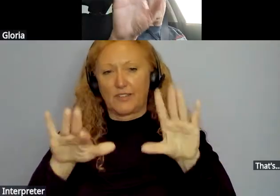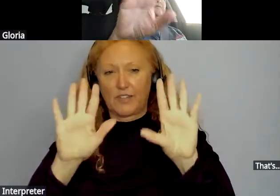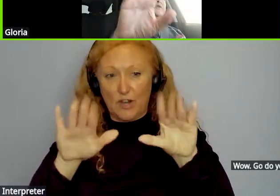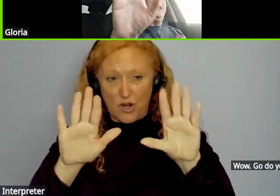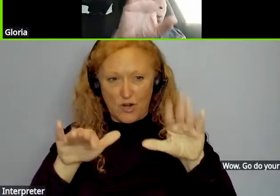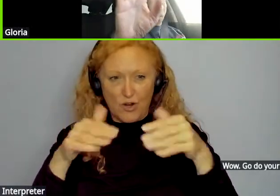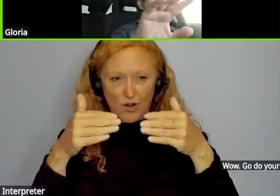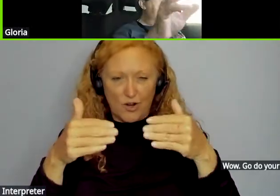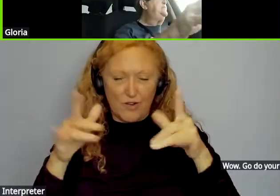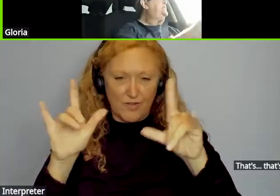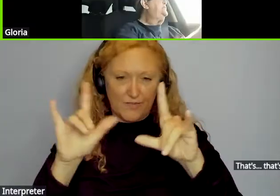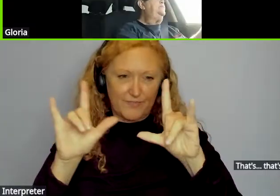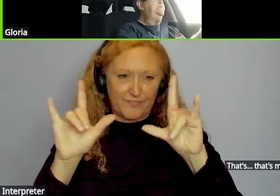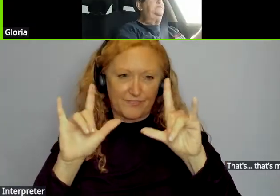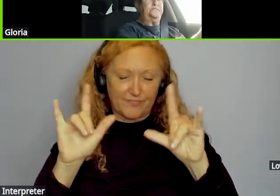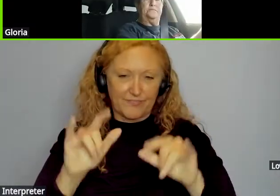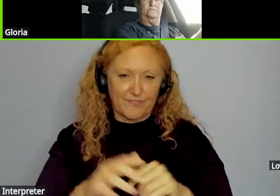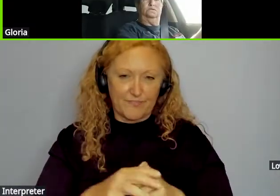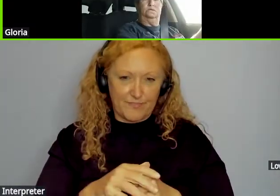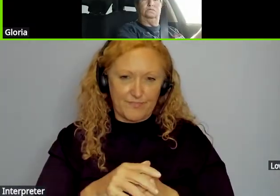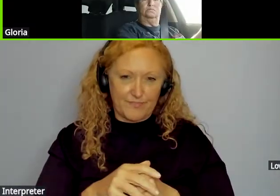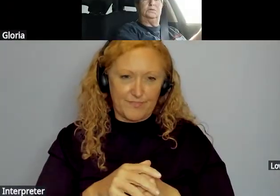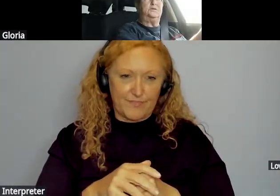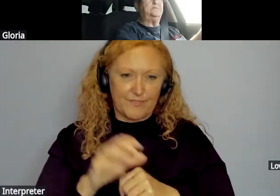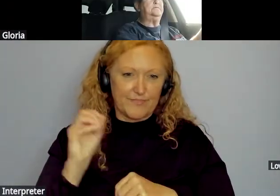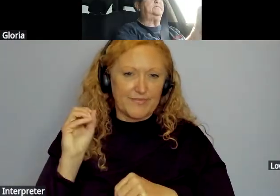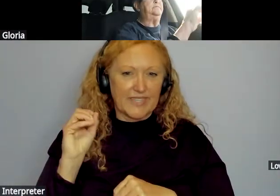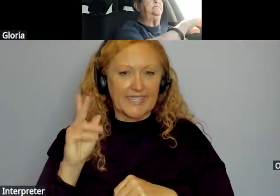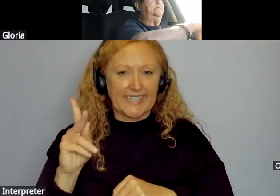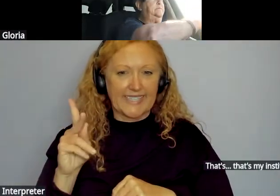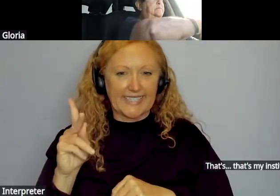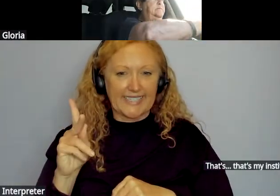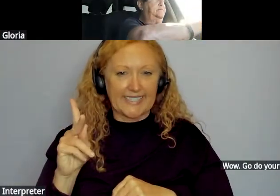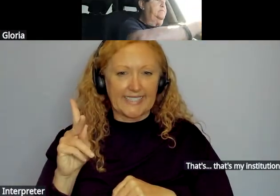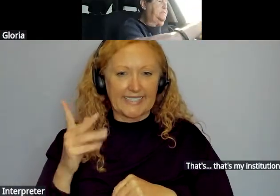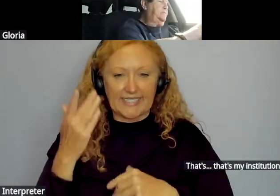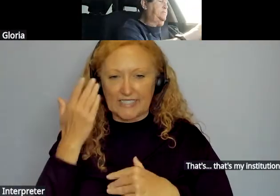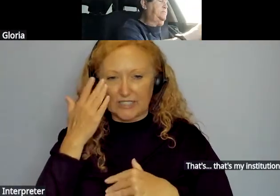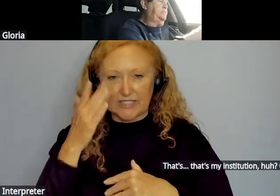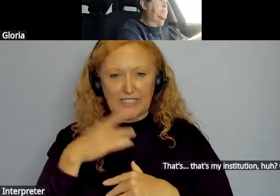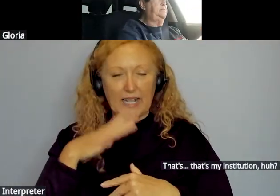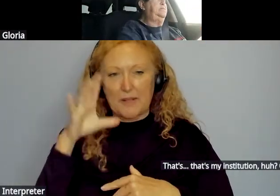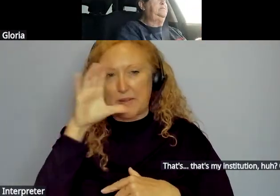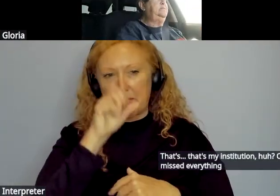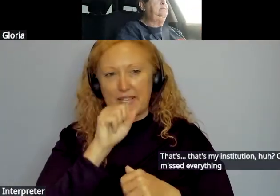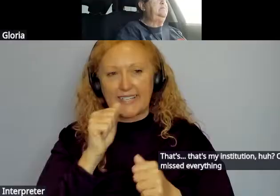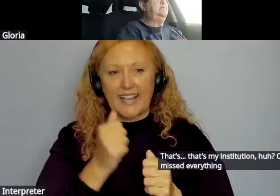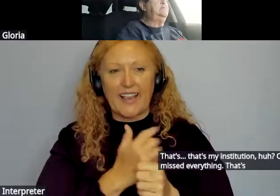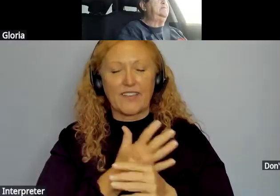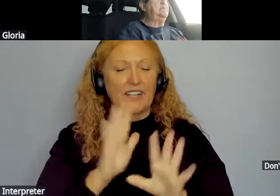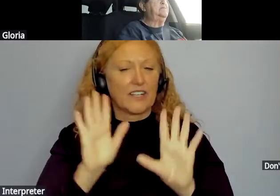institution. love Huh? ya. Okay, I don't know what I just missed. I missed everything. That's why I Don't